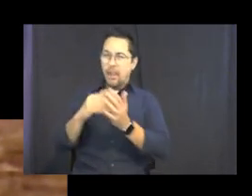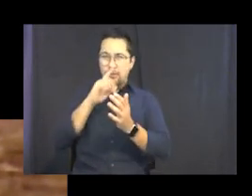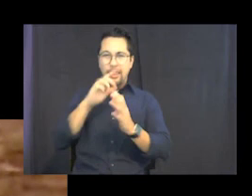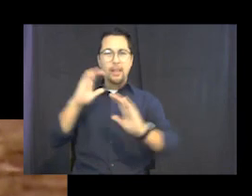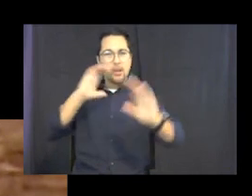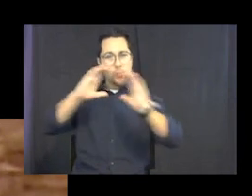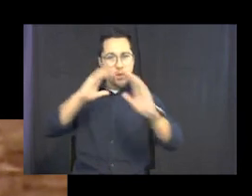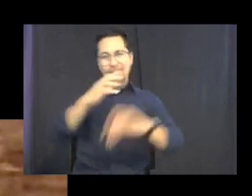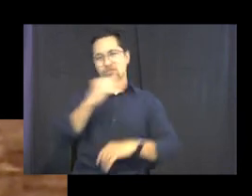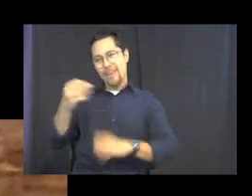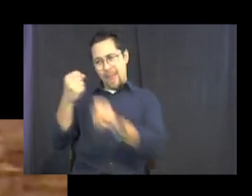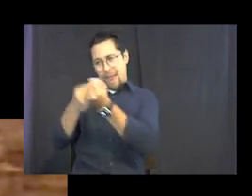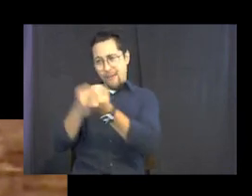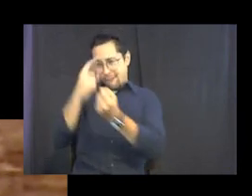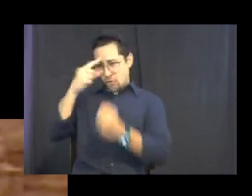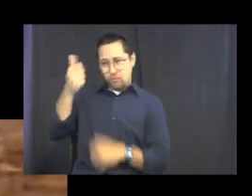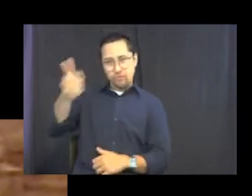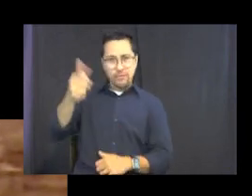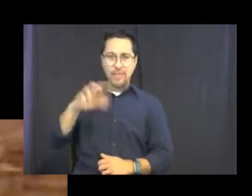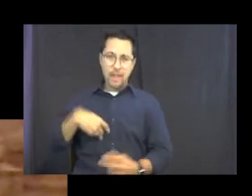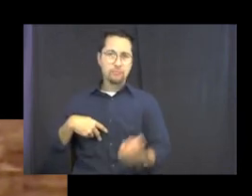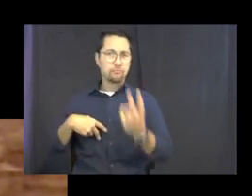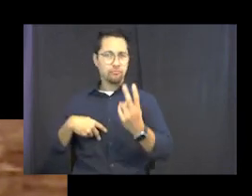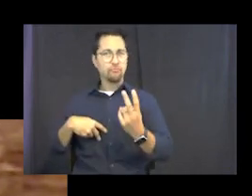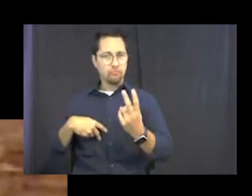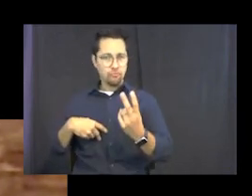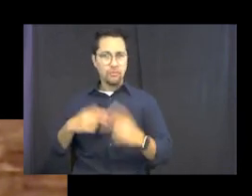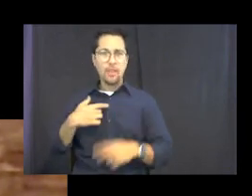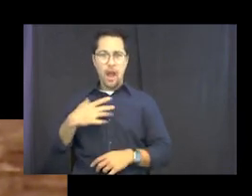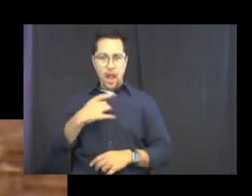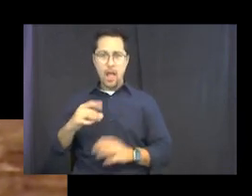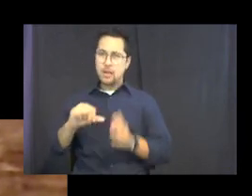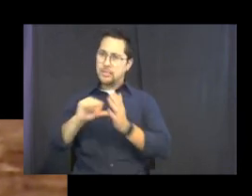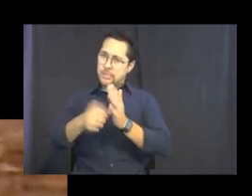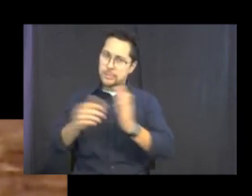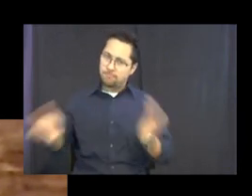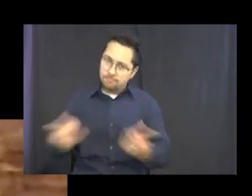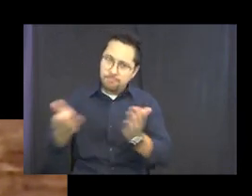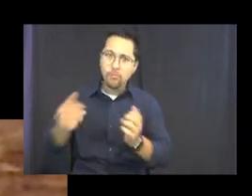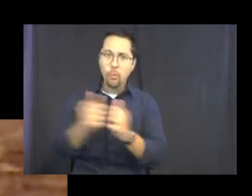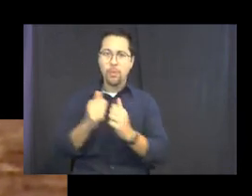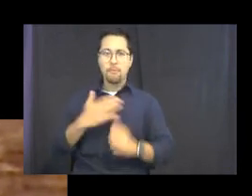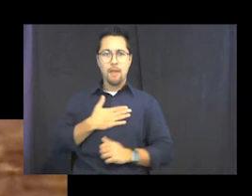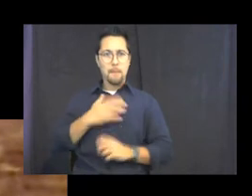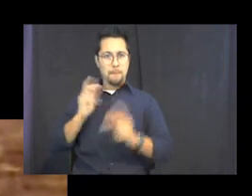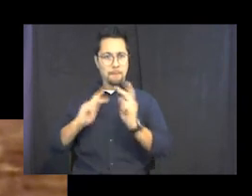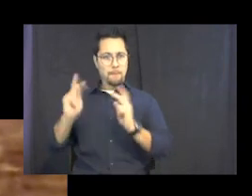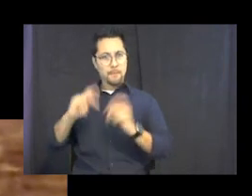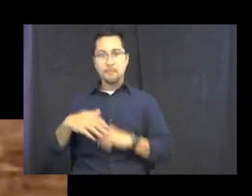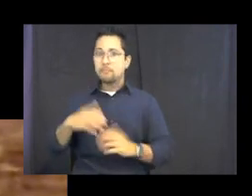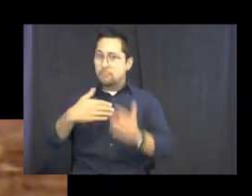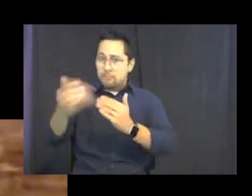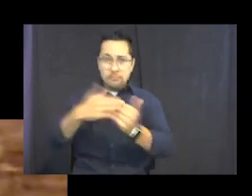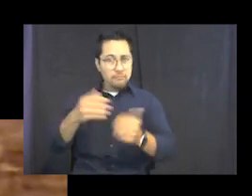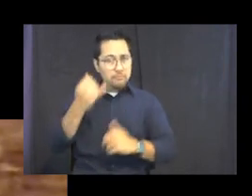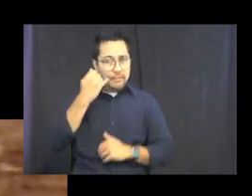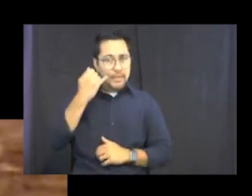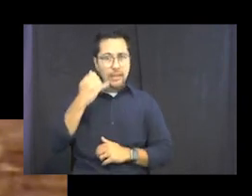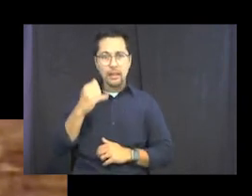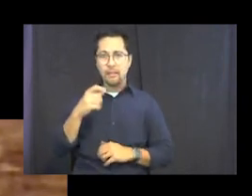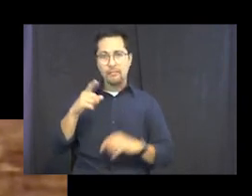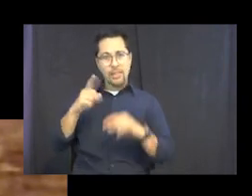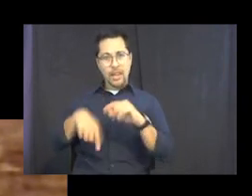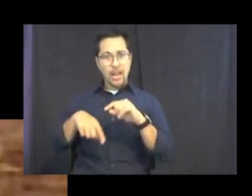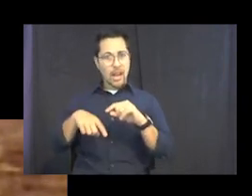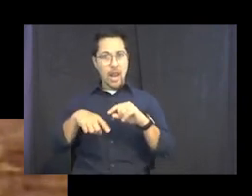and advocating for yourself. Those are the two major things that I like to push with my individuals. Even if they aren't able to